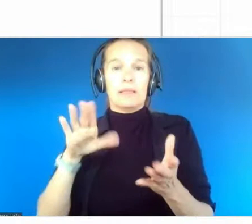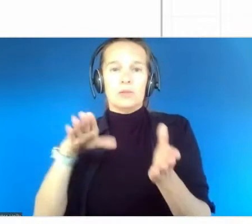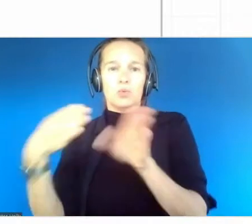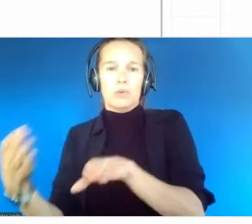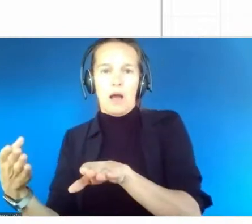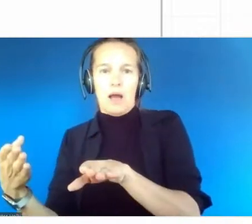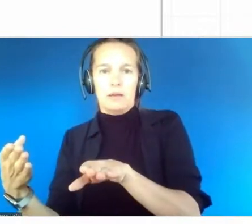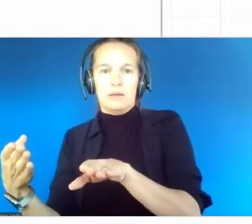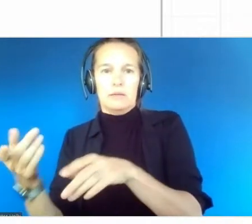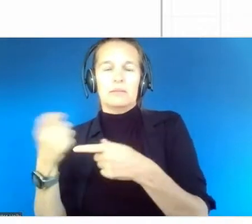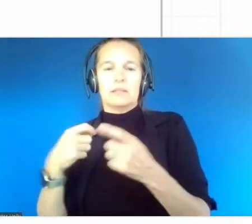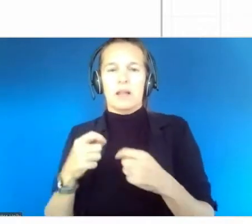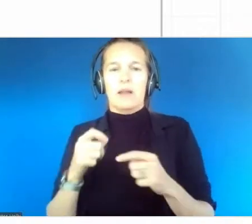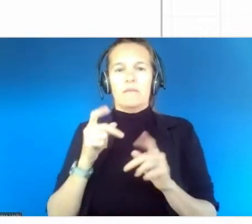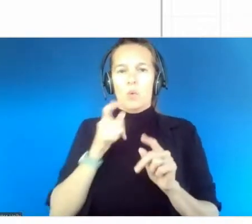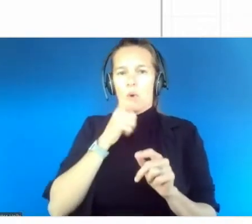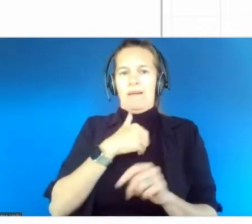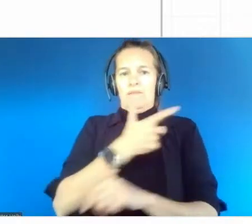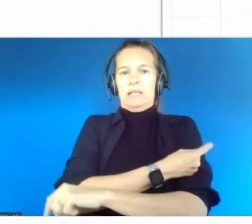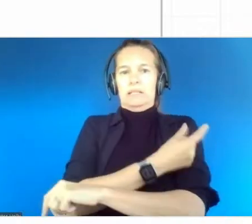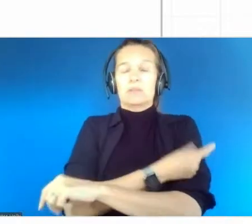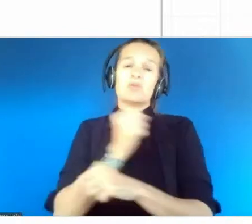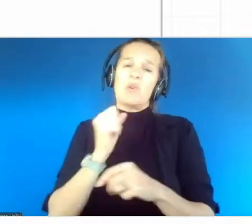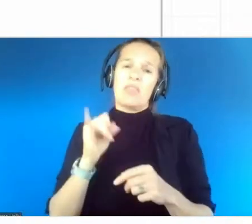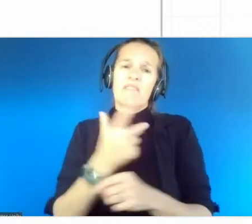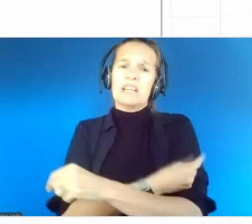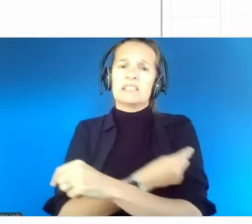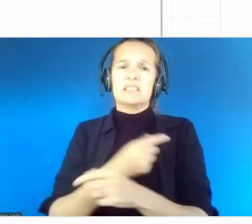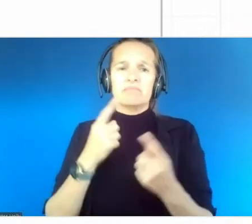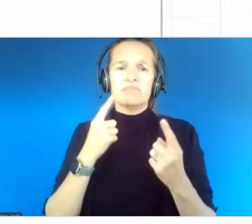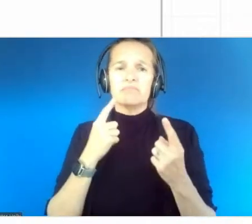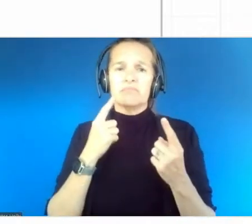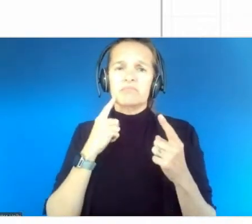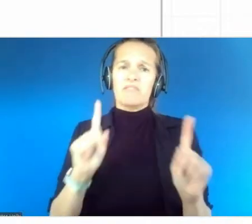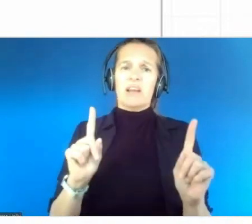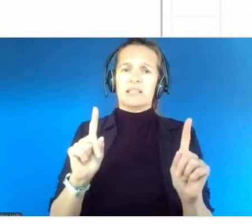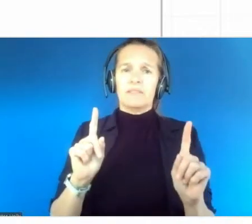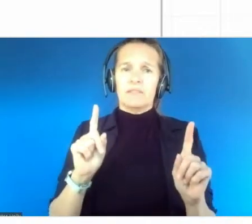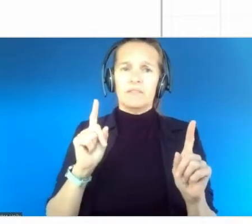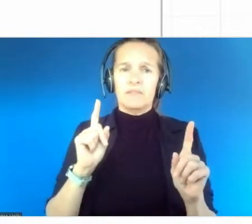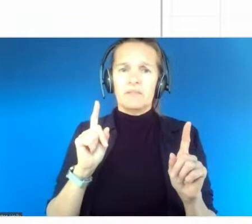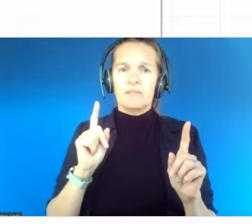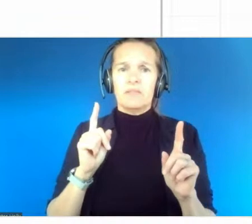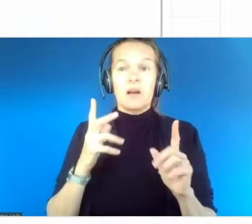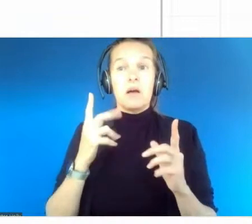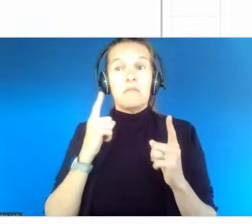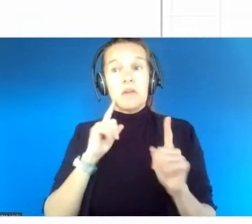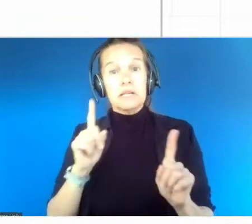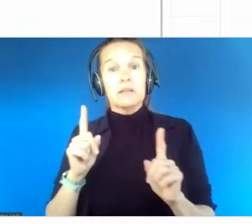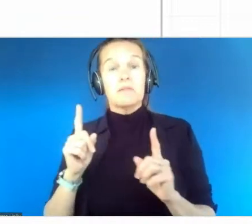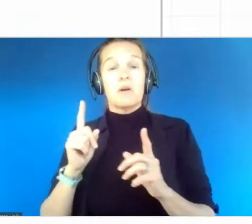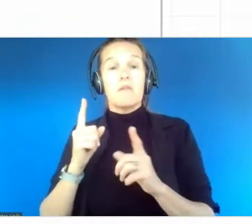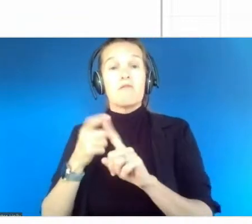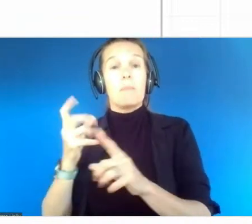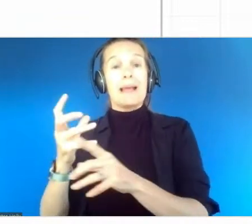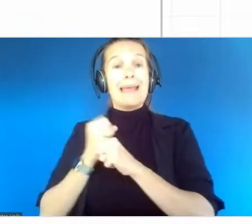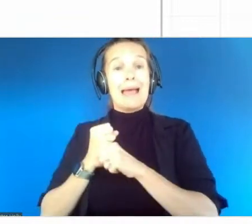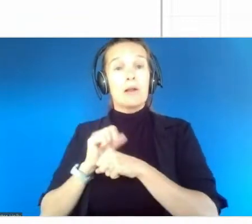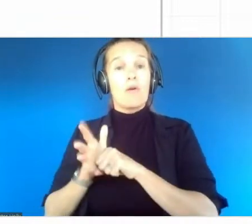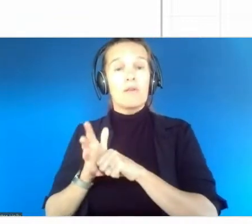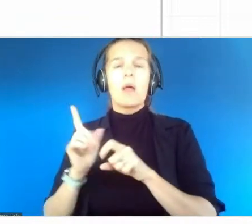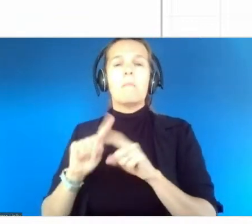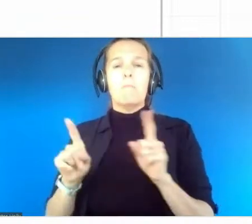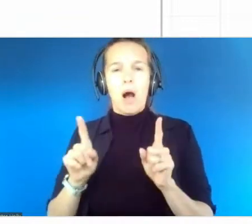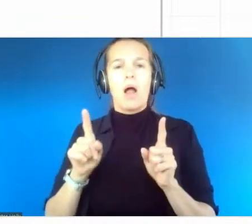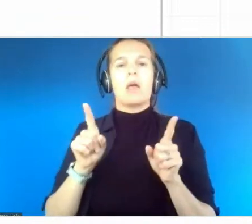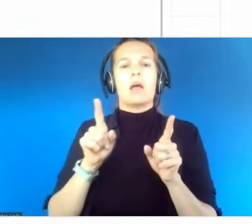very effective against disease, but also in particular against severe disease, hospitalizations,